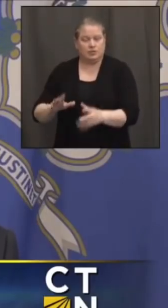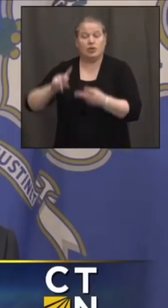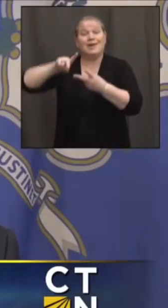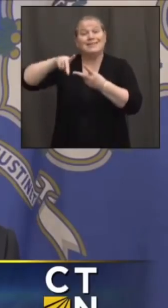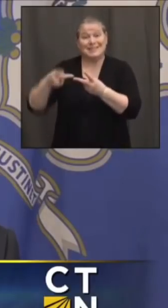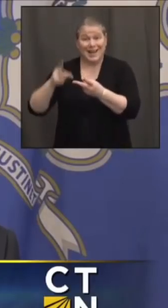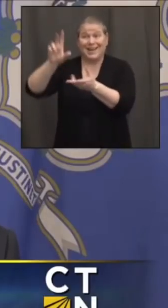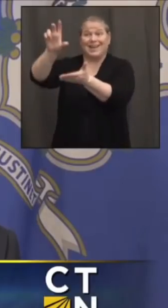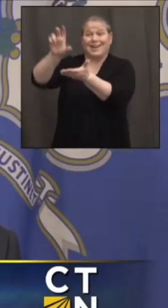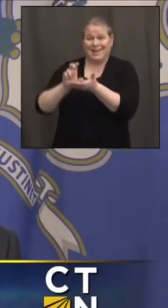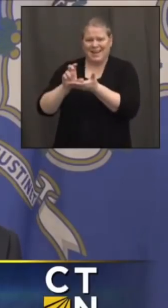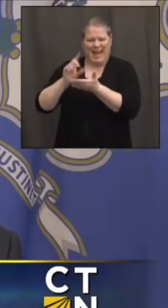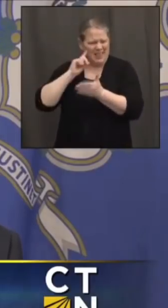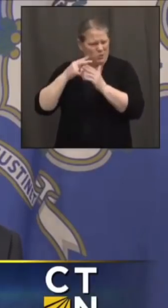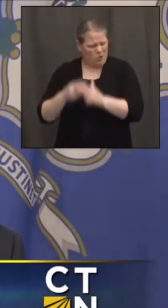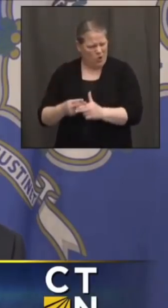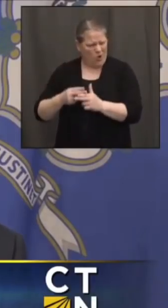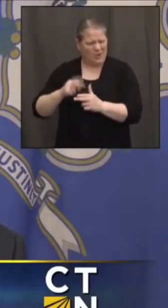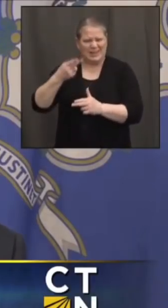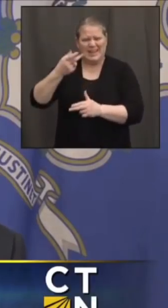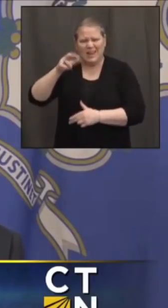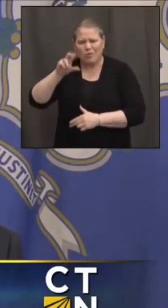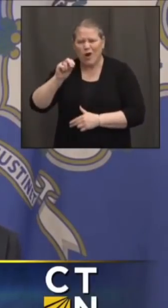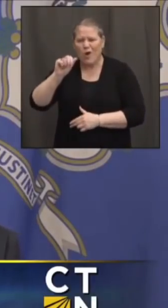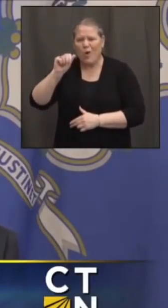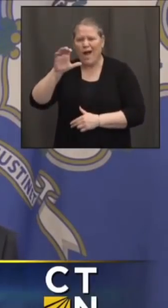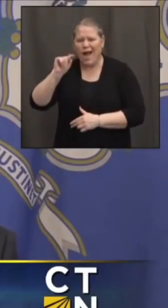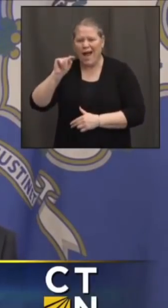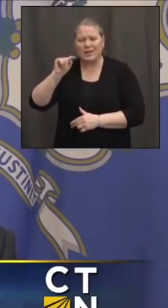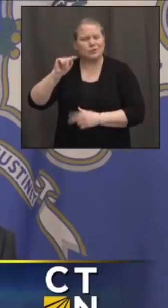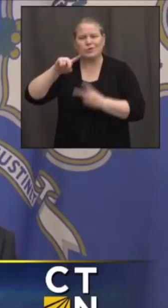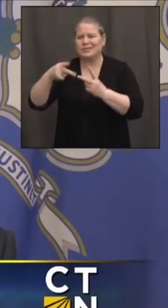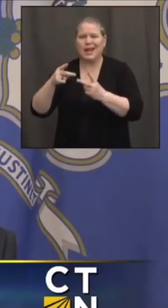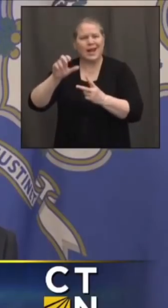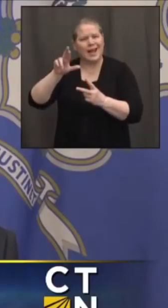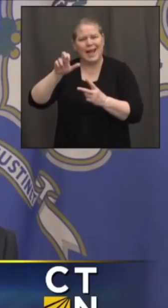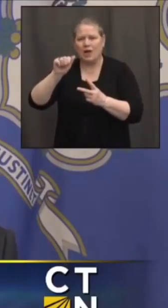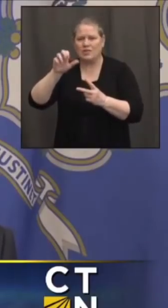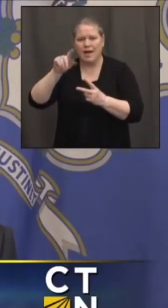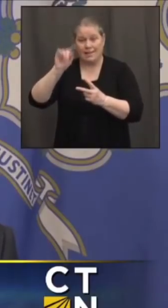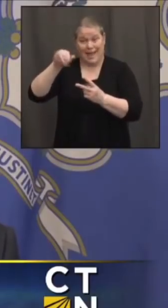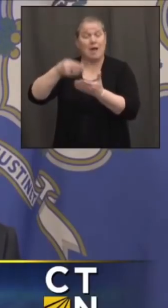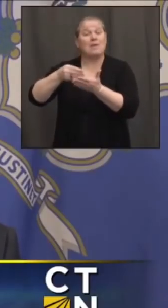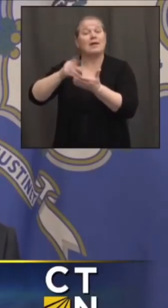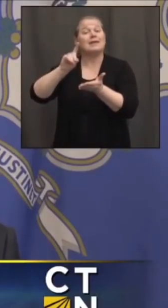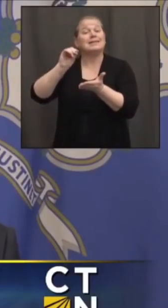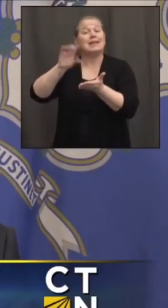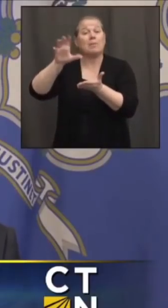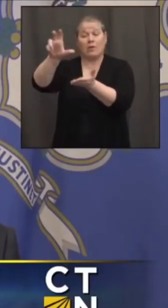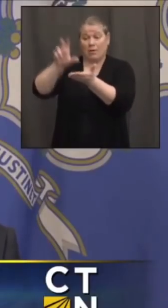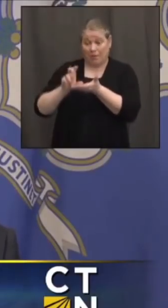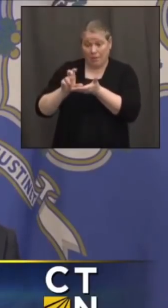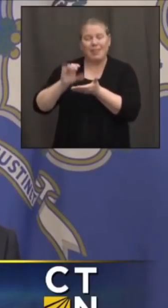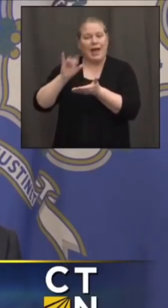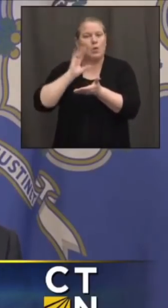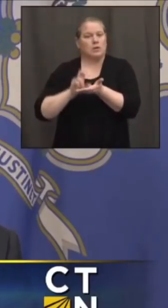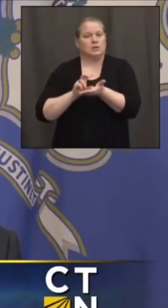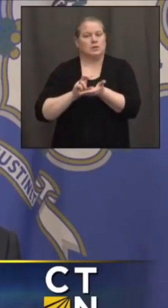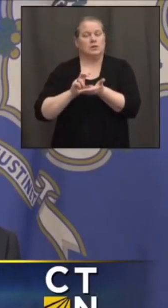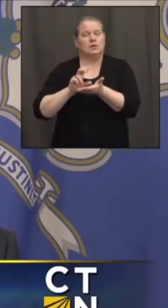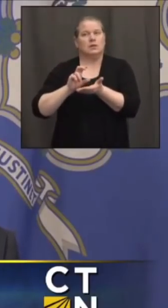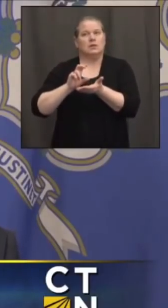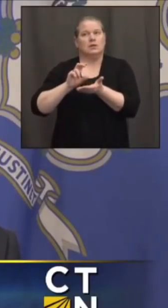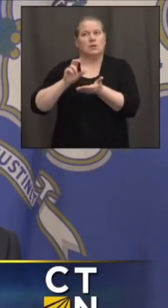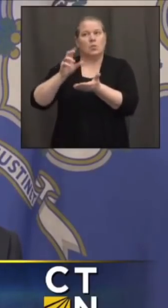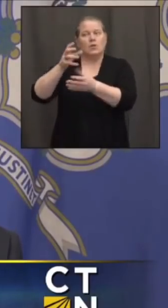been used up at this point. I wasn't aware, though, Sue, that it included money for hospitals. I will have to check on that. It